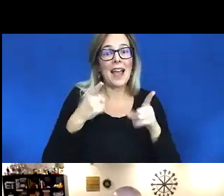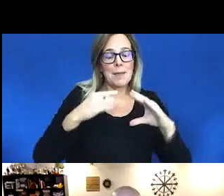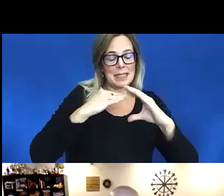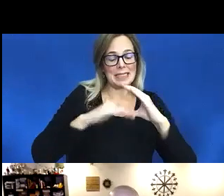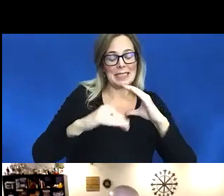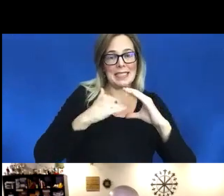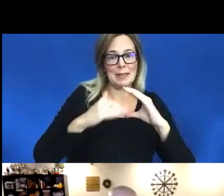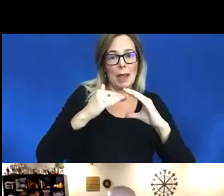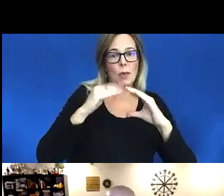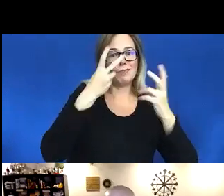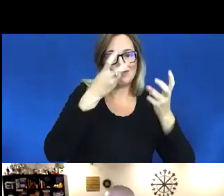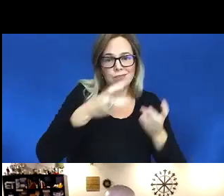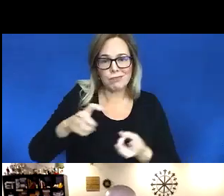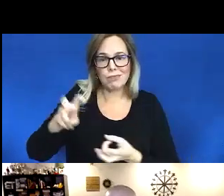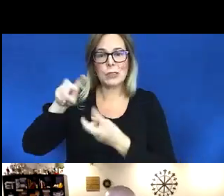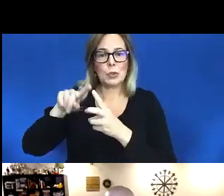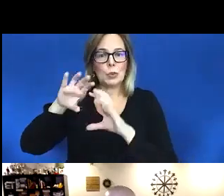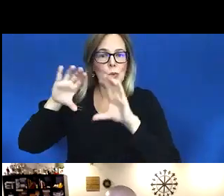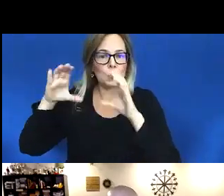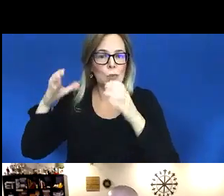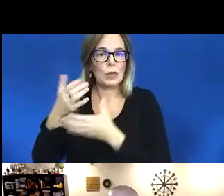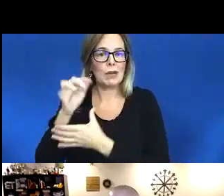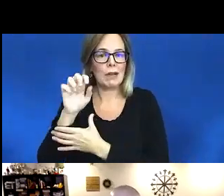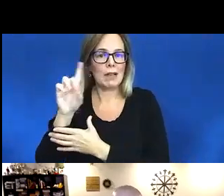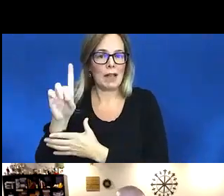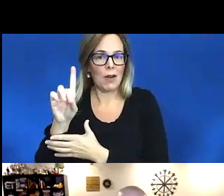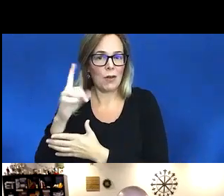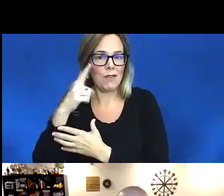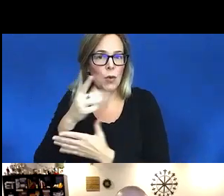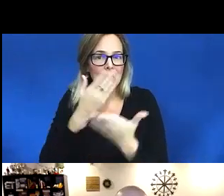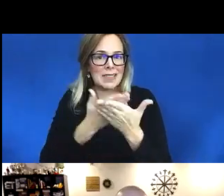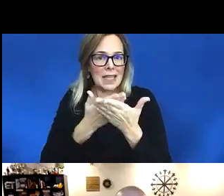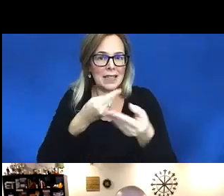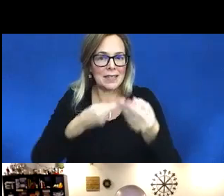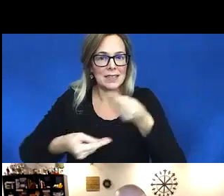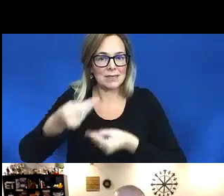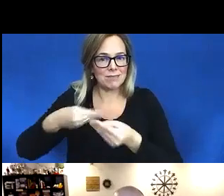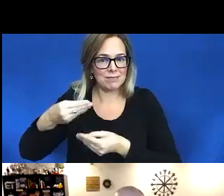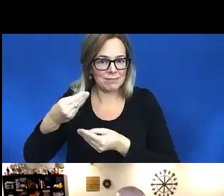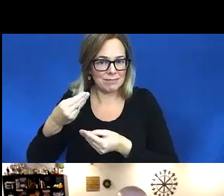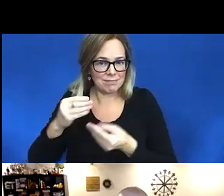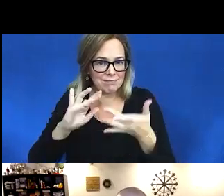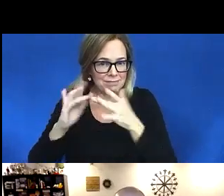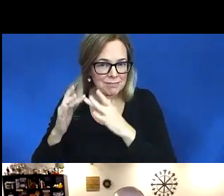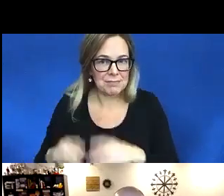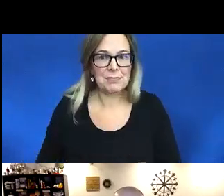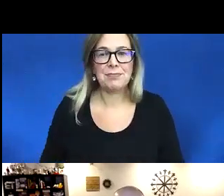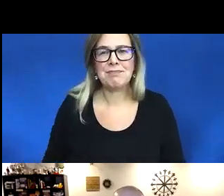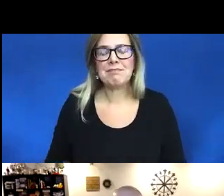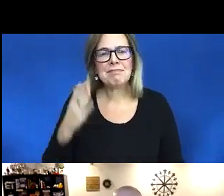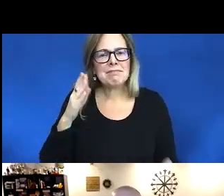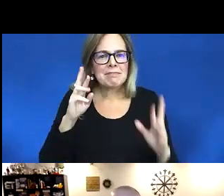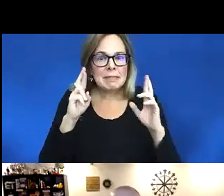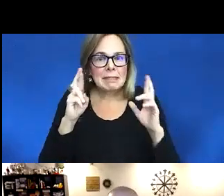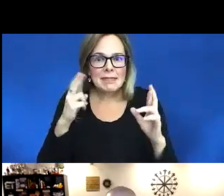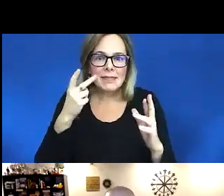cloud as part of our migration to Exchange Online. Next slide, please. You all hopefully have seen messages,